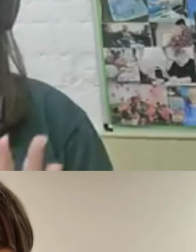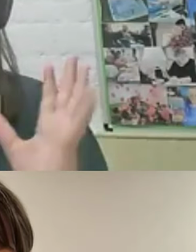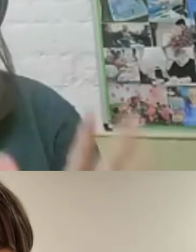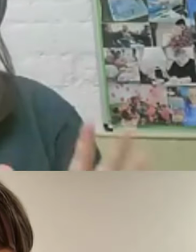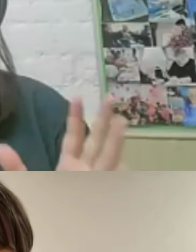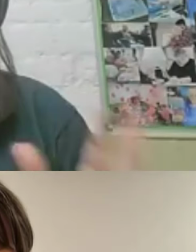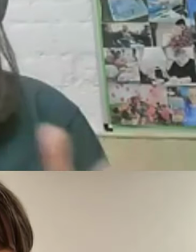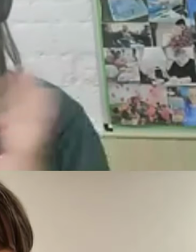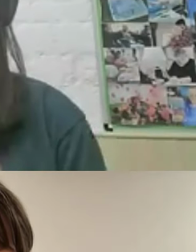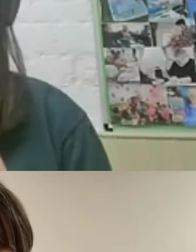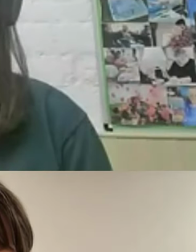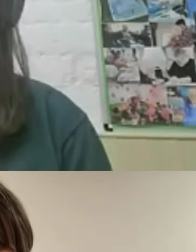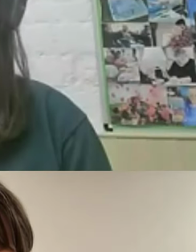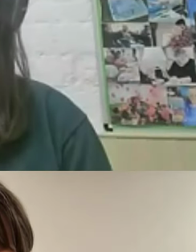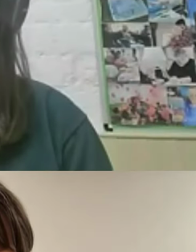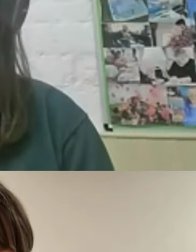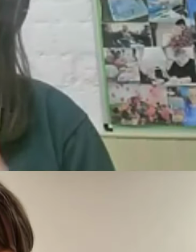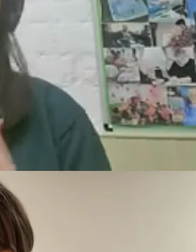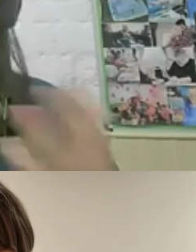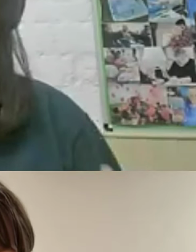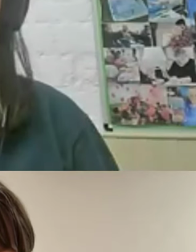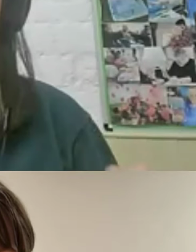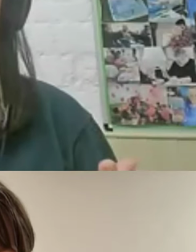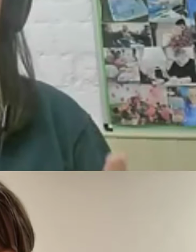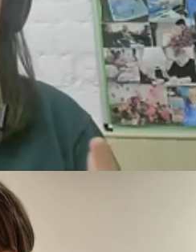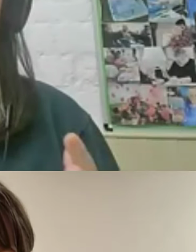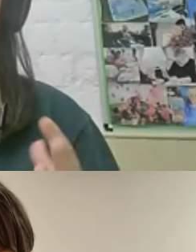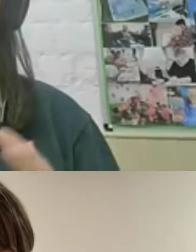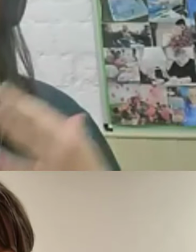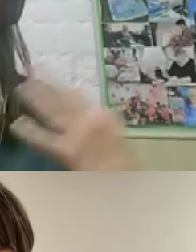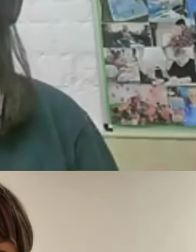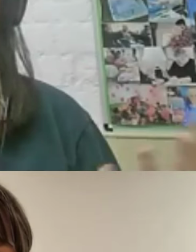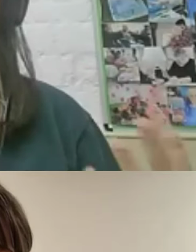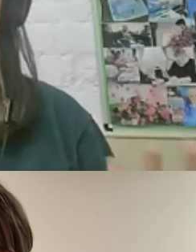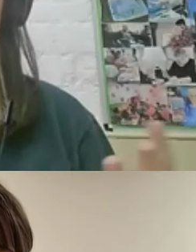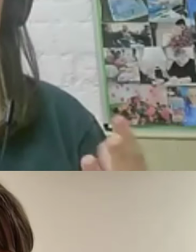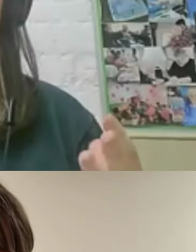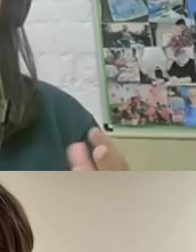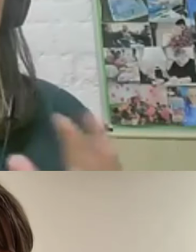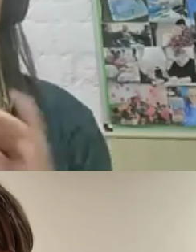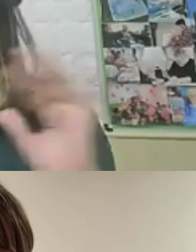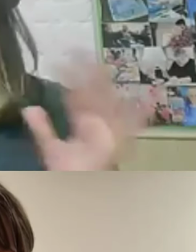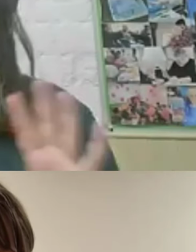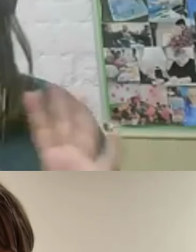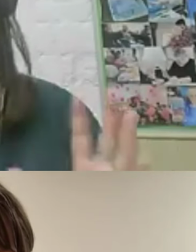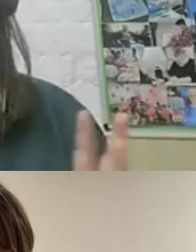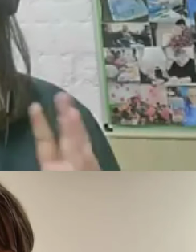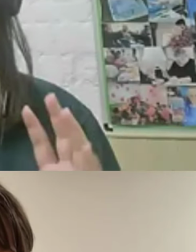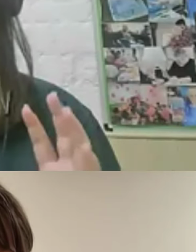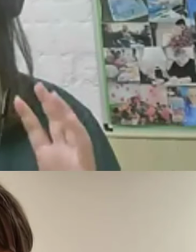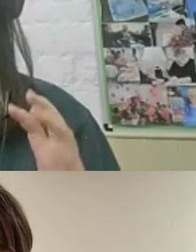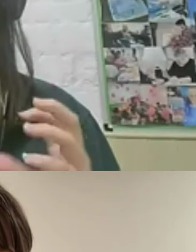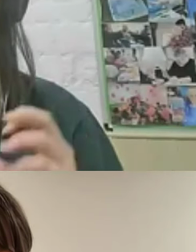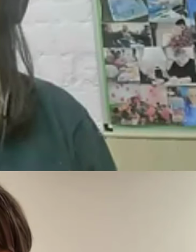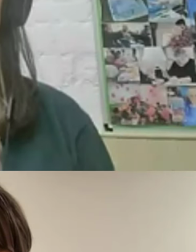particularly at that point Arts Council NPOs, and not many were working in care homes. And then us as Magic Me, who were not an NPO at